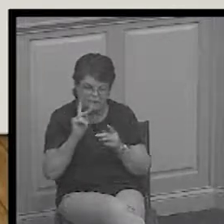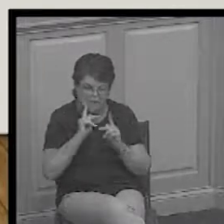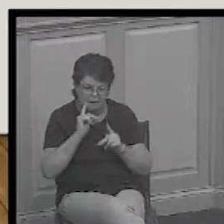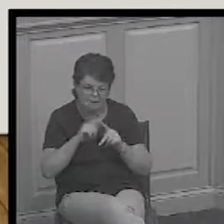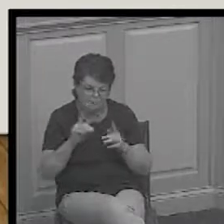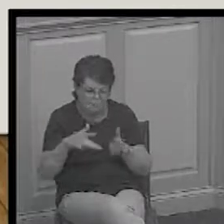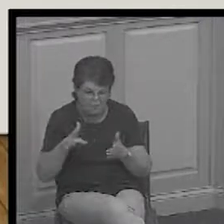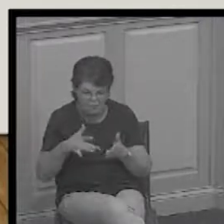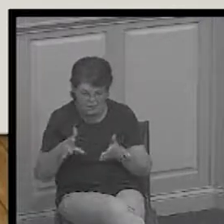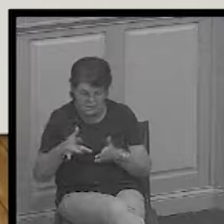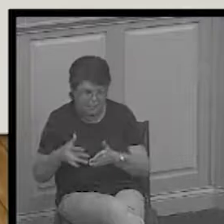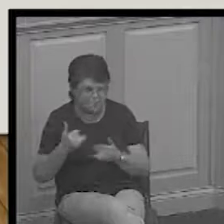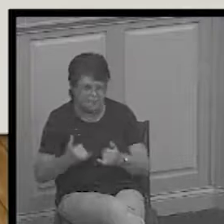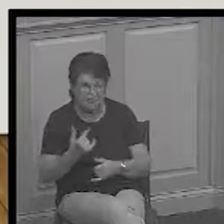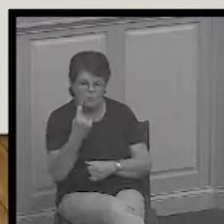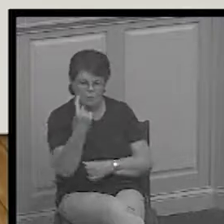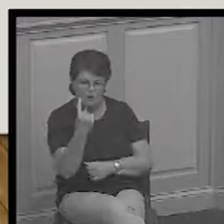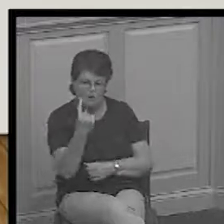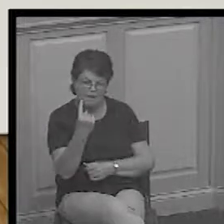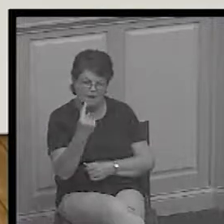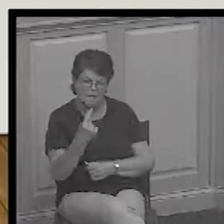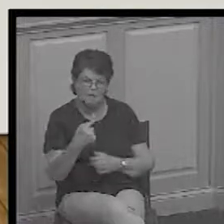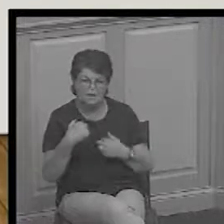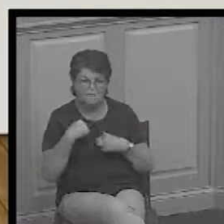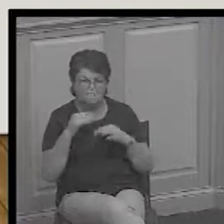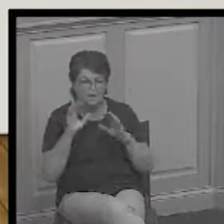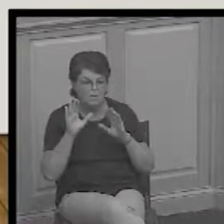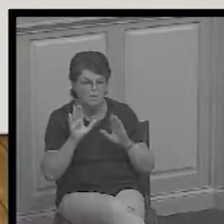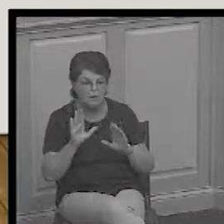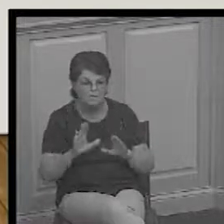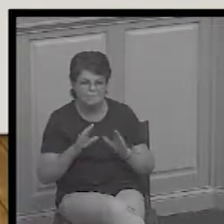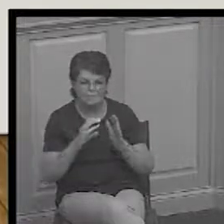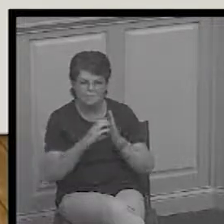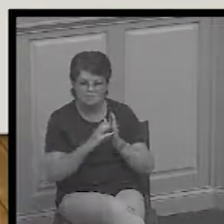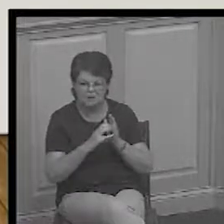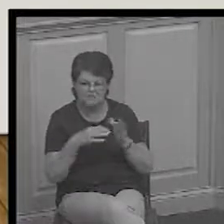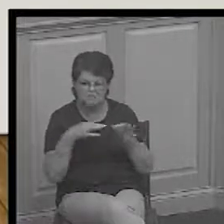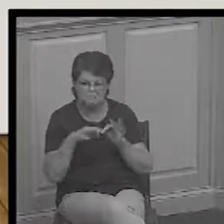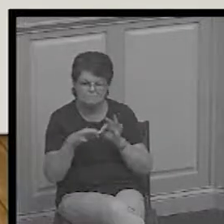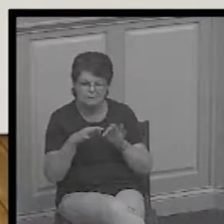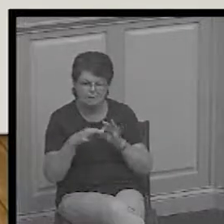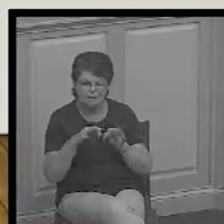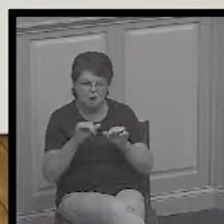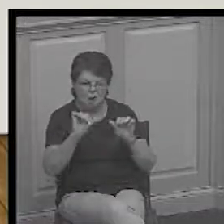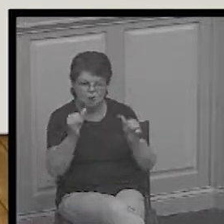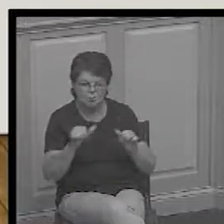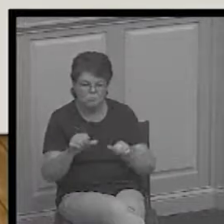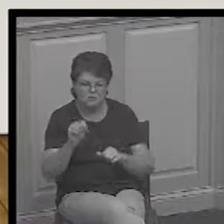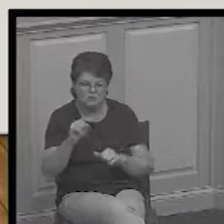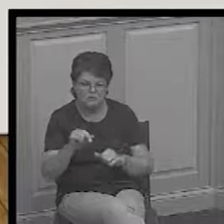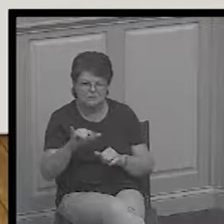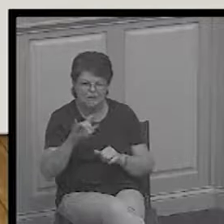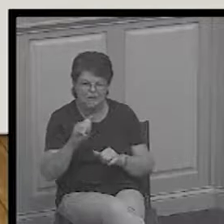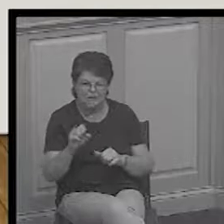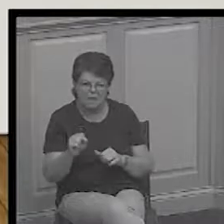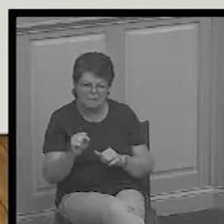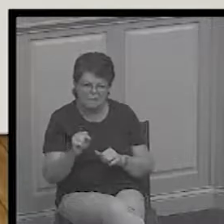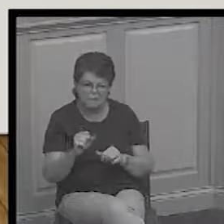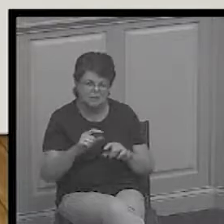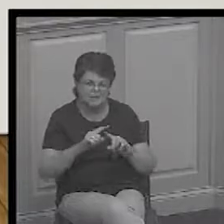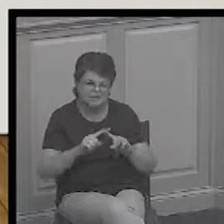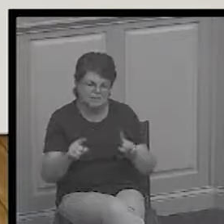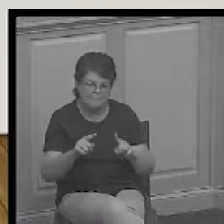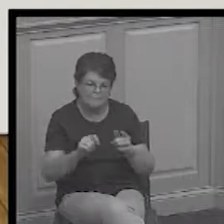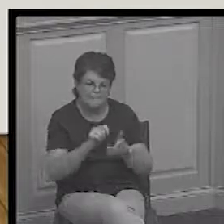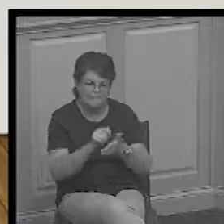one document. There's a wonderful section that explains the architectural styles, the heritage of Danville, different periods of